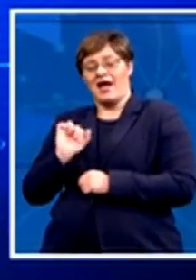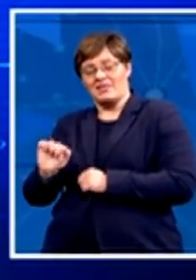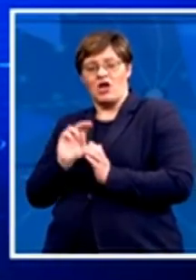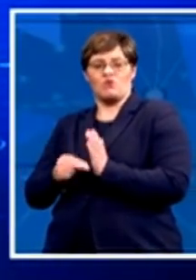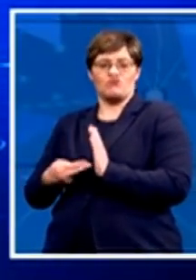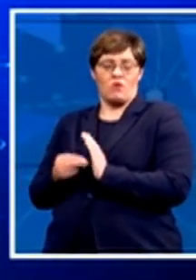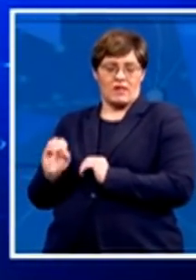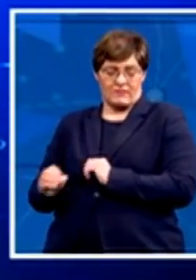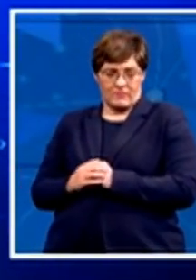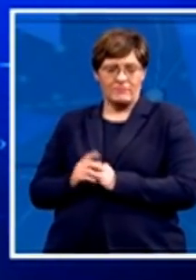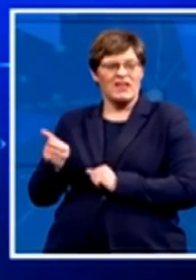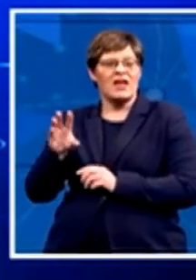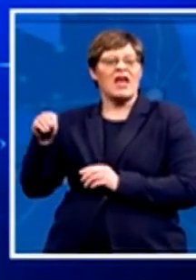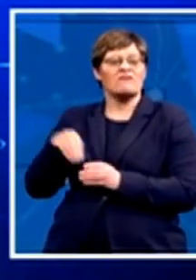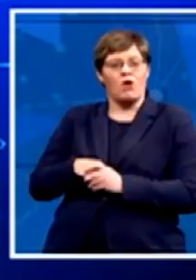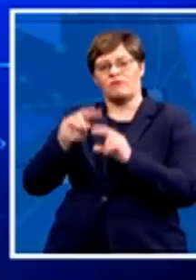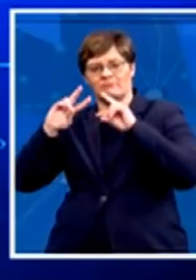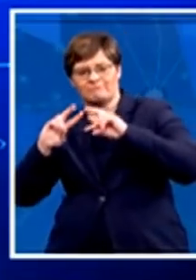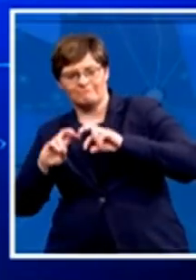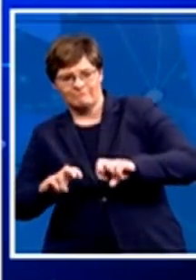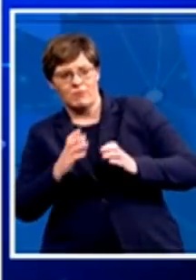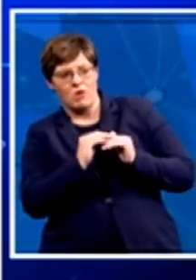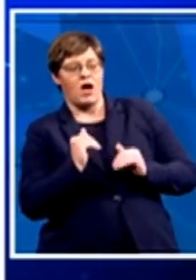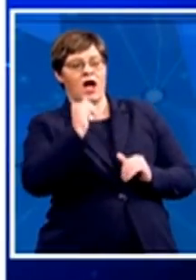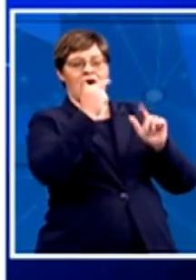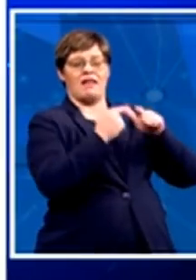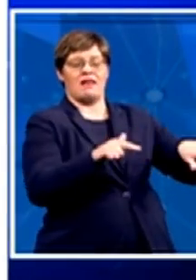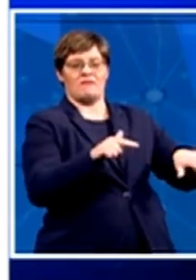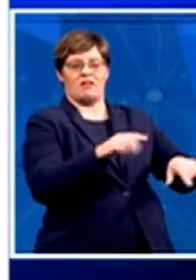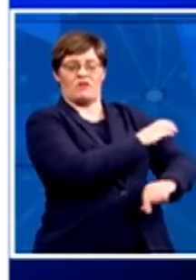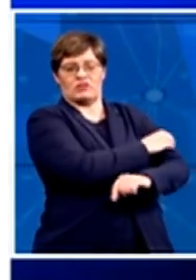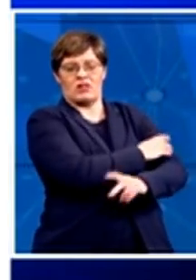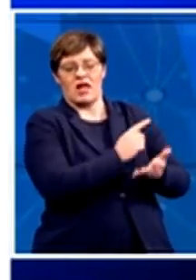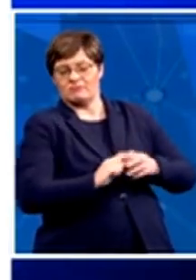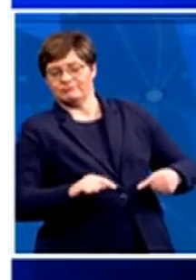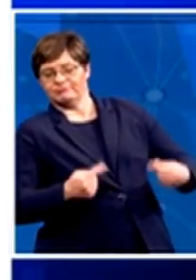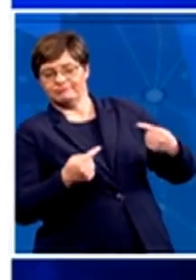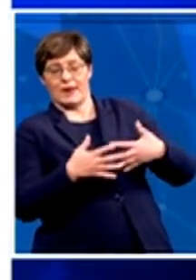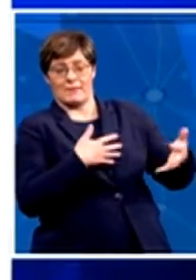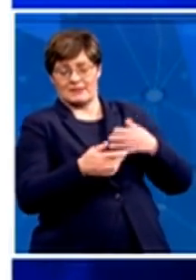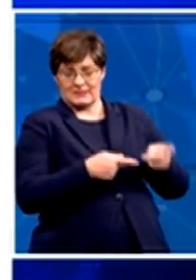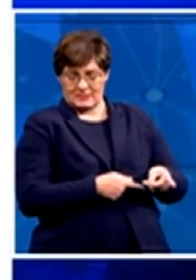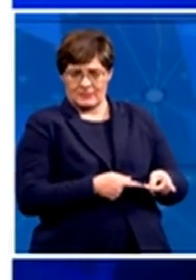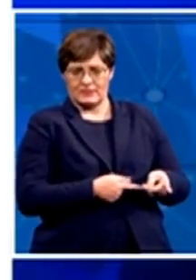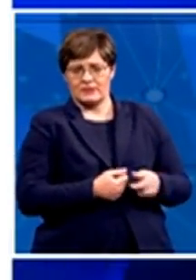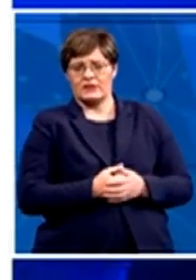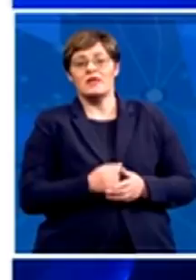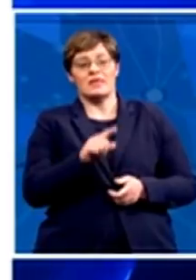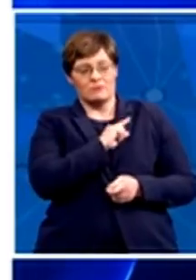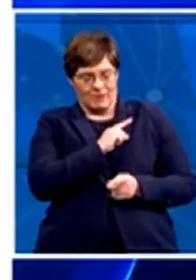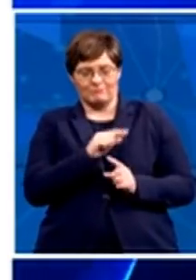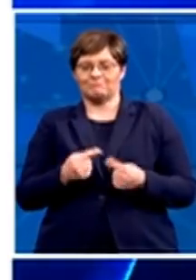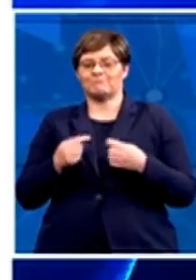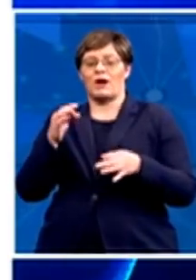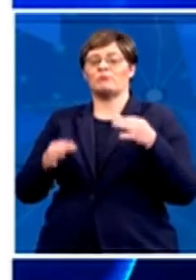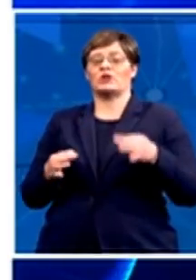investigation of high-level officials and controversial matters, which of course may have adverse political consequences. As